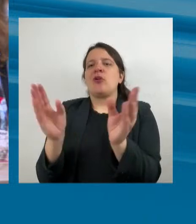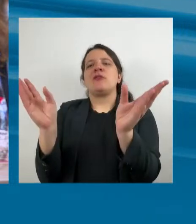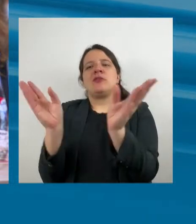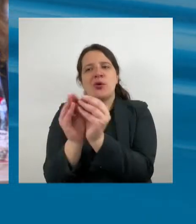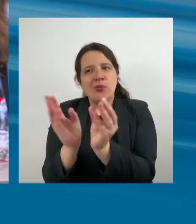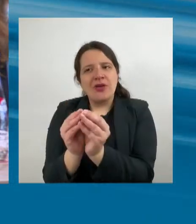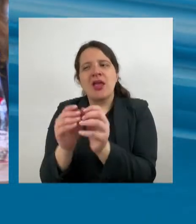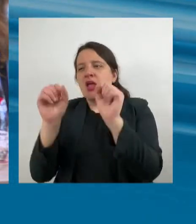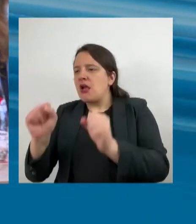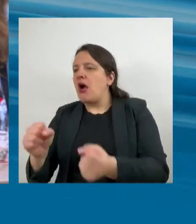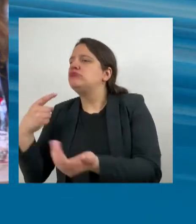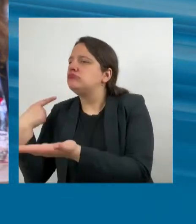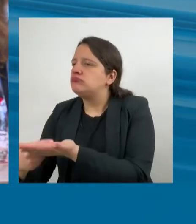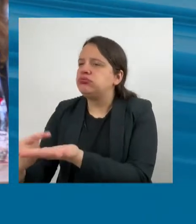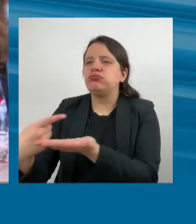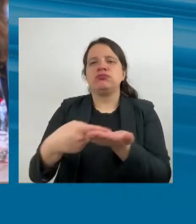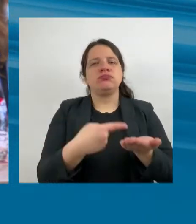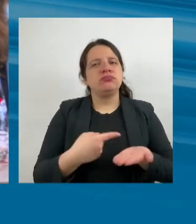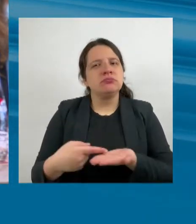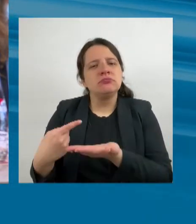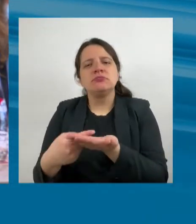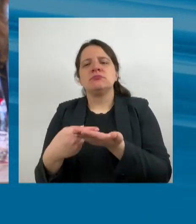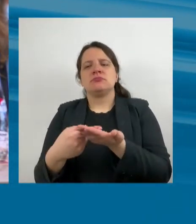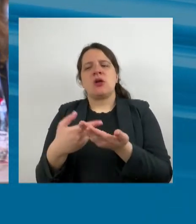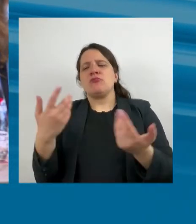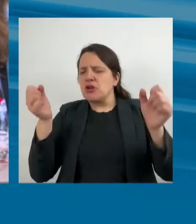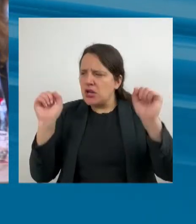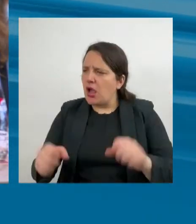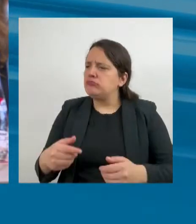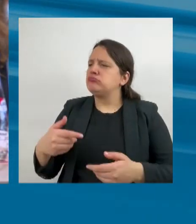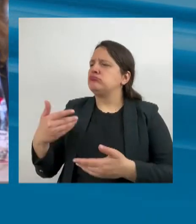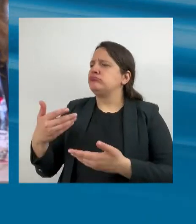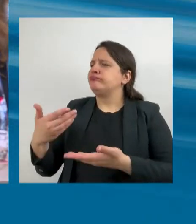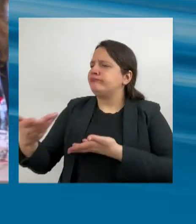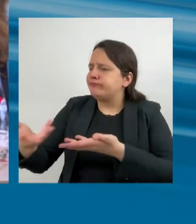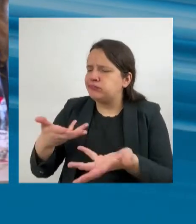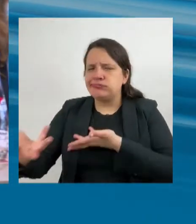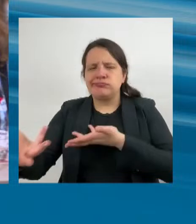issues affecting Latin America and specifically, in this instance, the Caribbean.